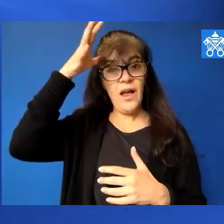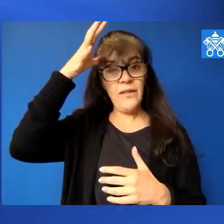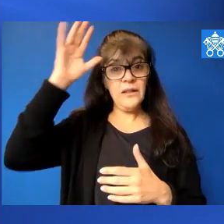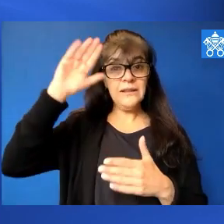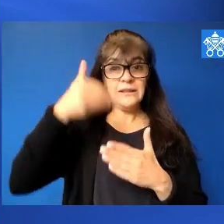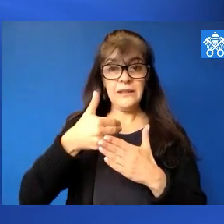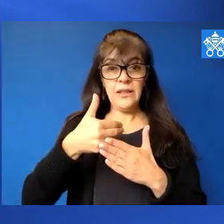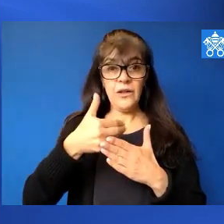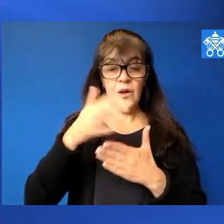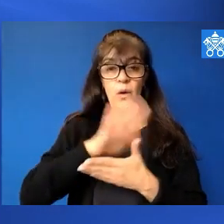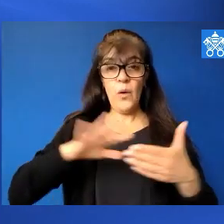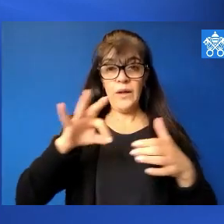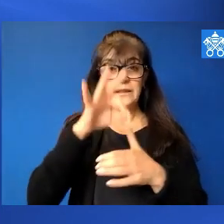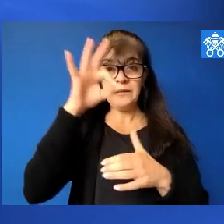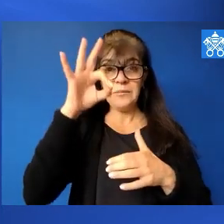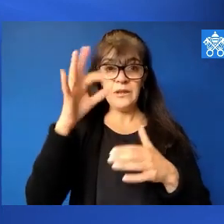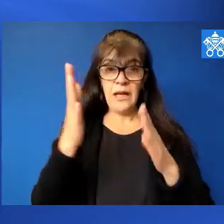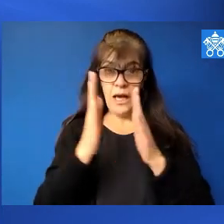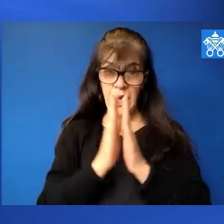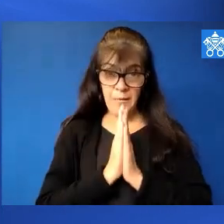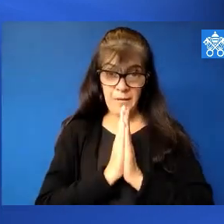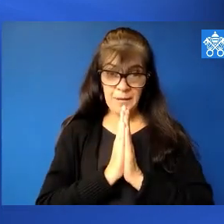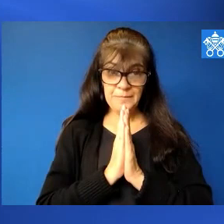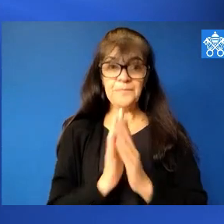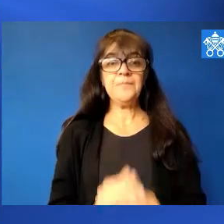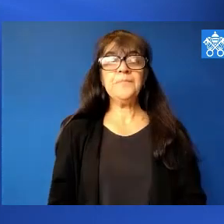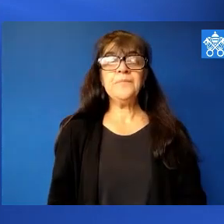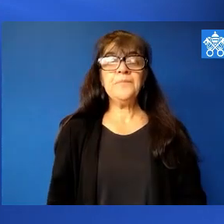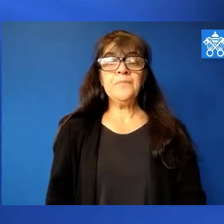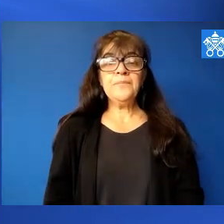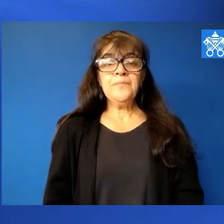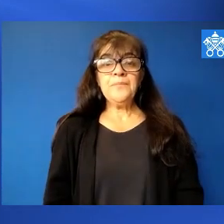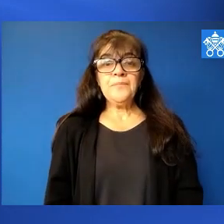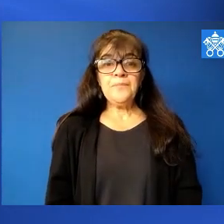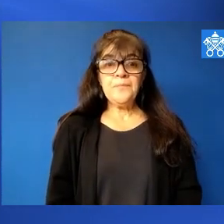et Filius et Spiritus Sanctus.